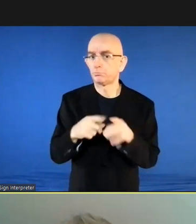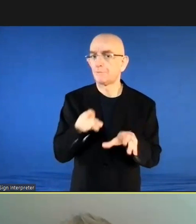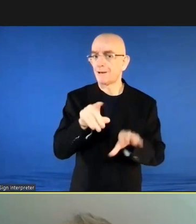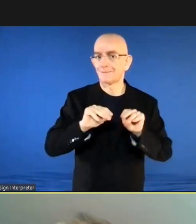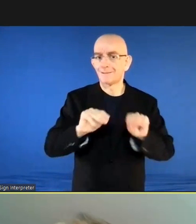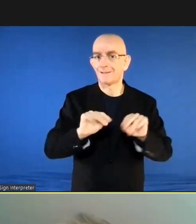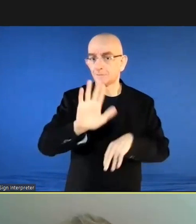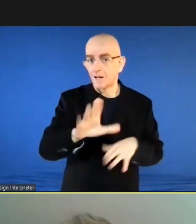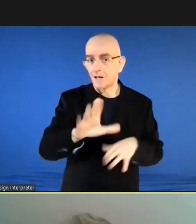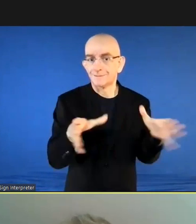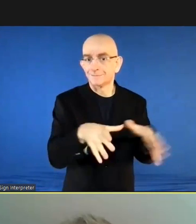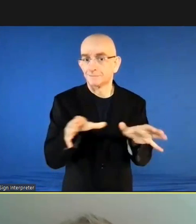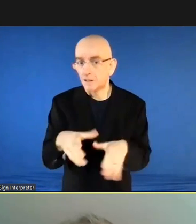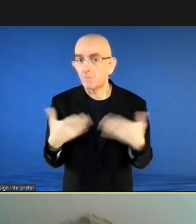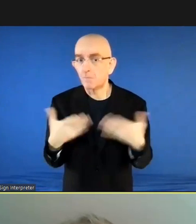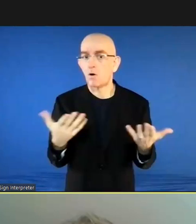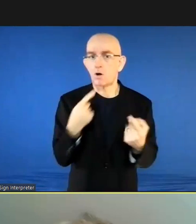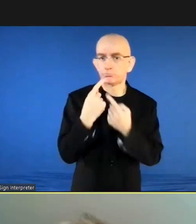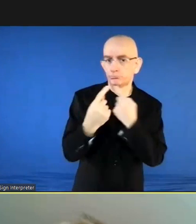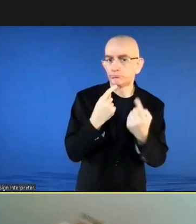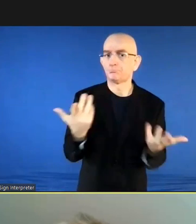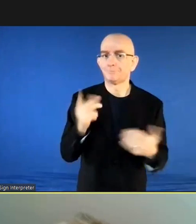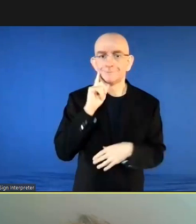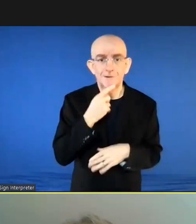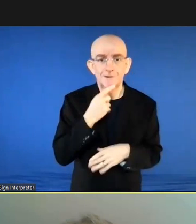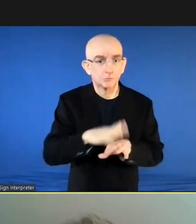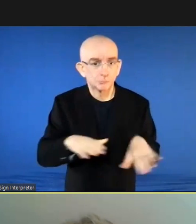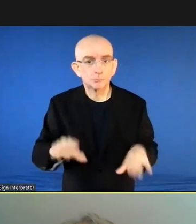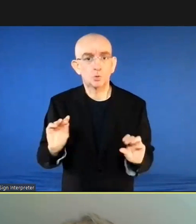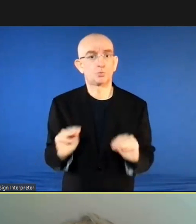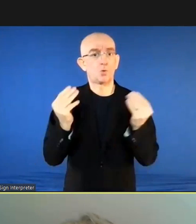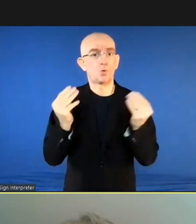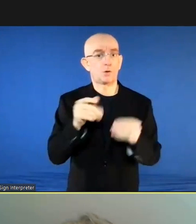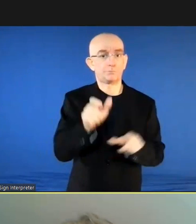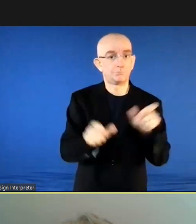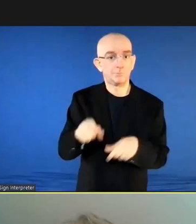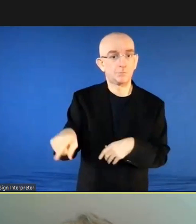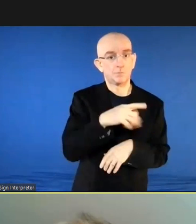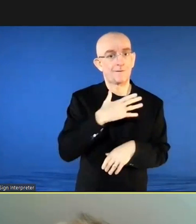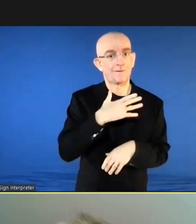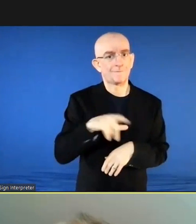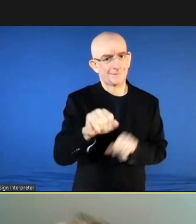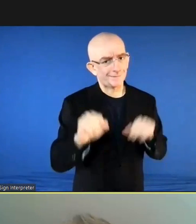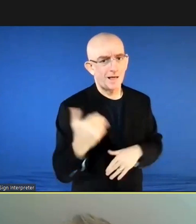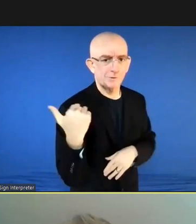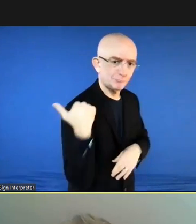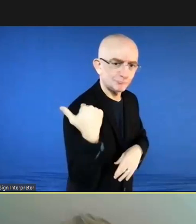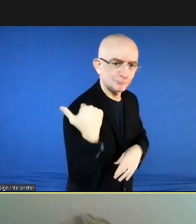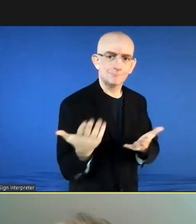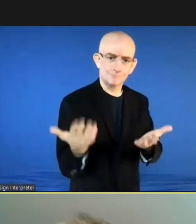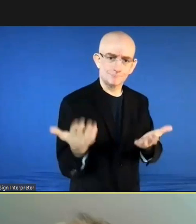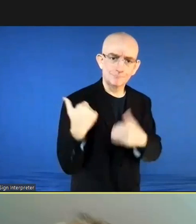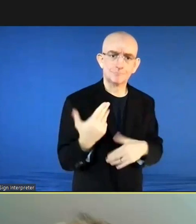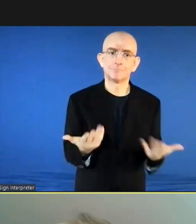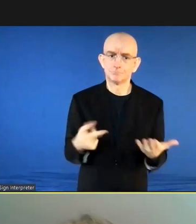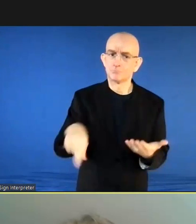aspect of your work, do reach out to us. We have one goal, and that is to make sure deaf children in developing countries